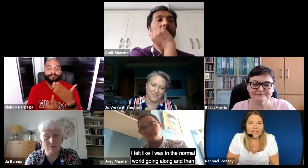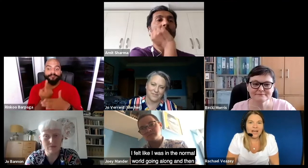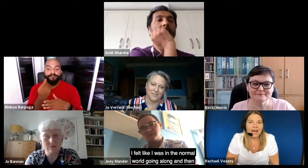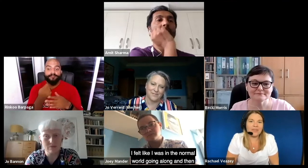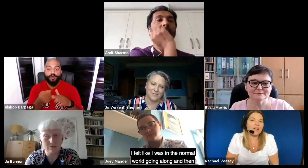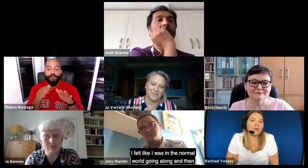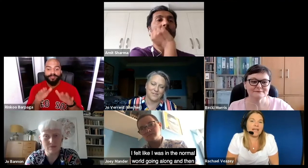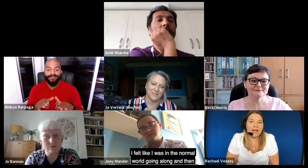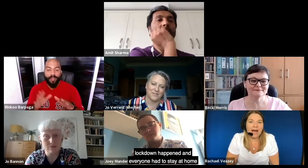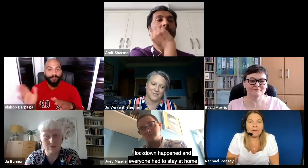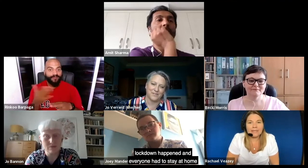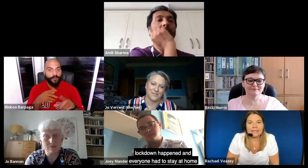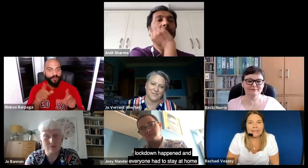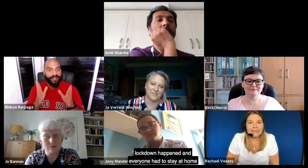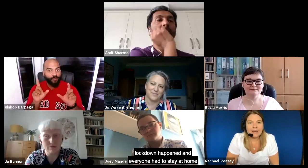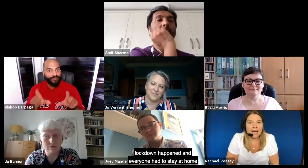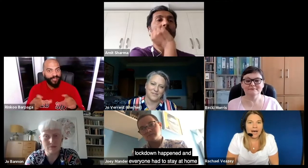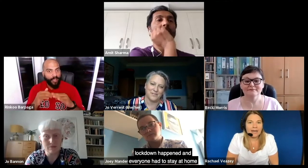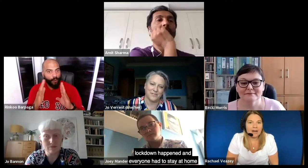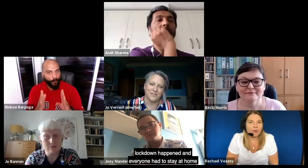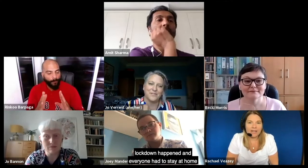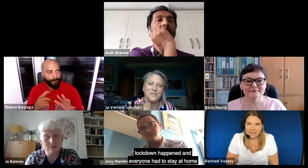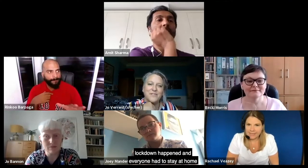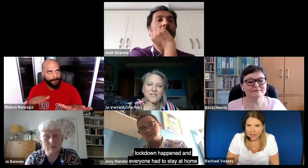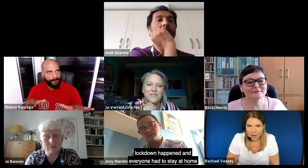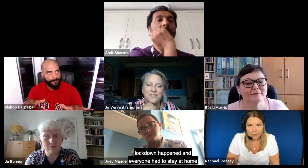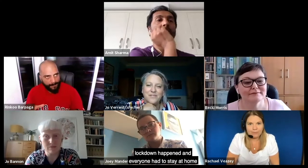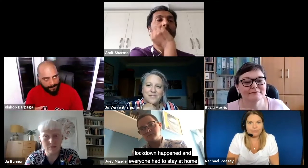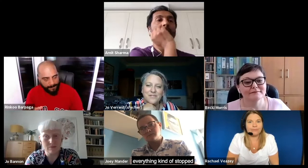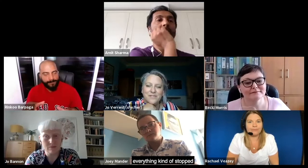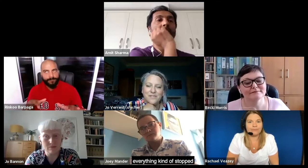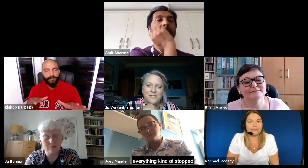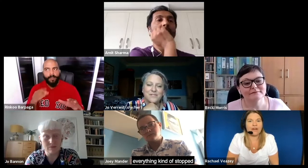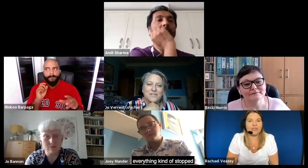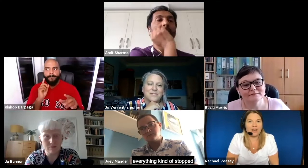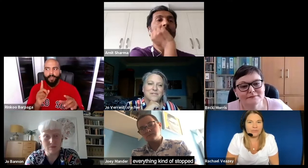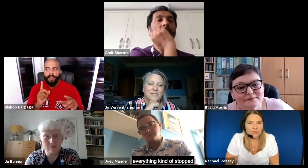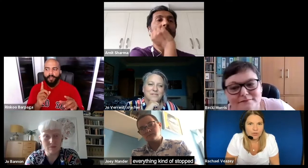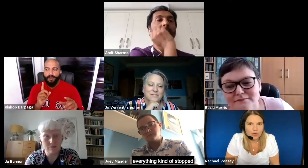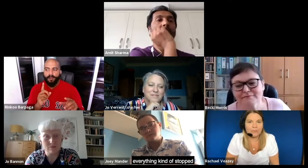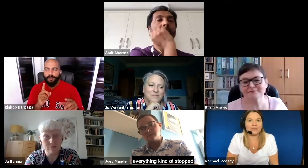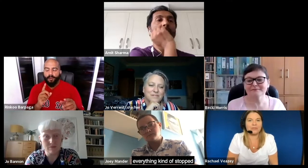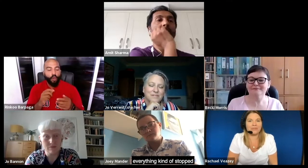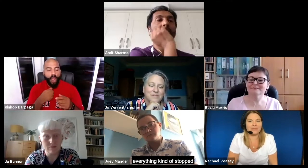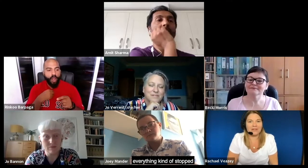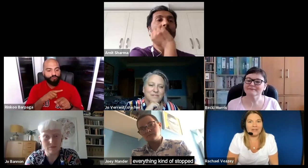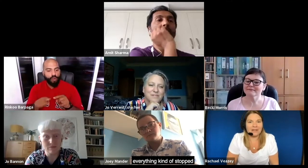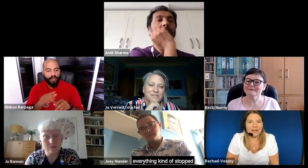along, and then lockdown happened, and everyone had to stay at home. Everything kind of stopped.